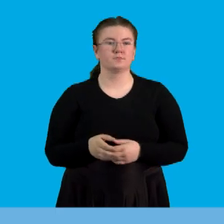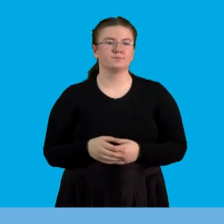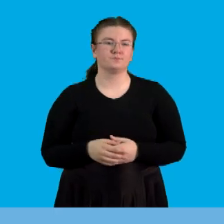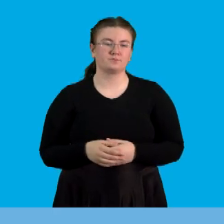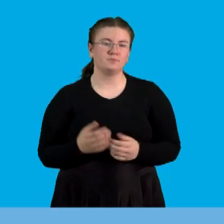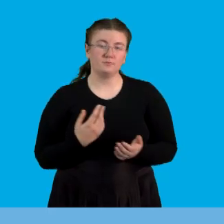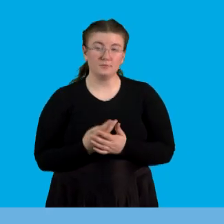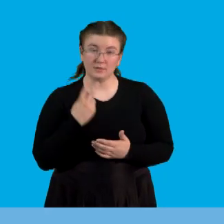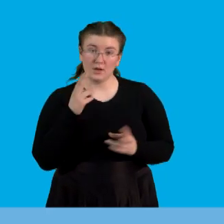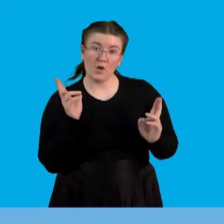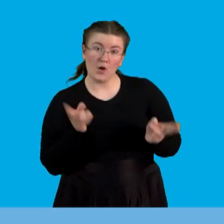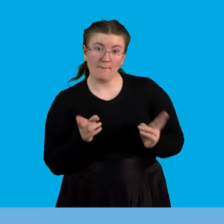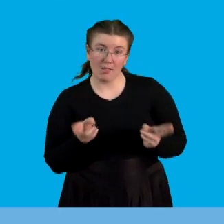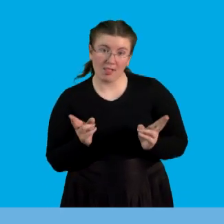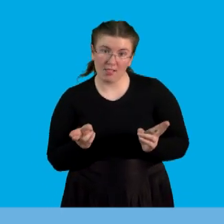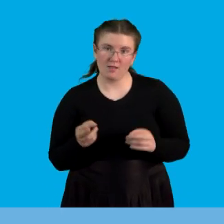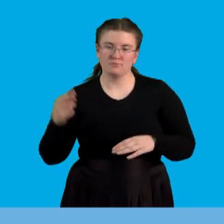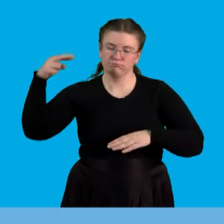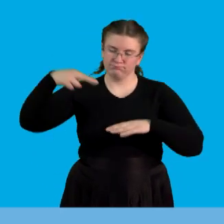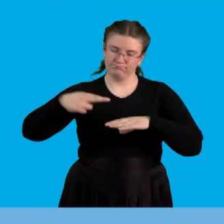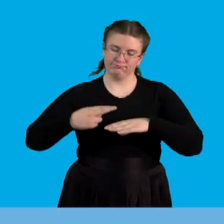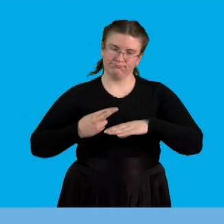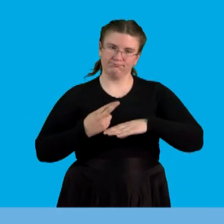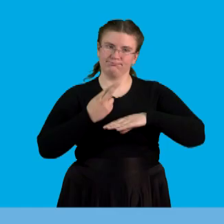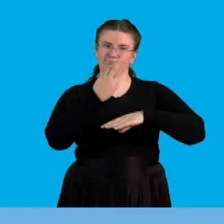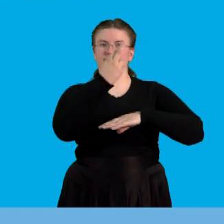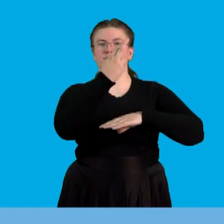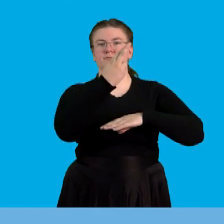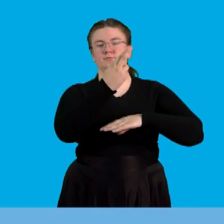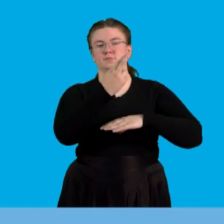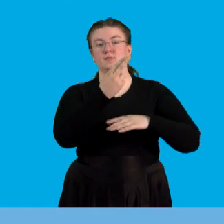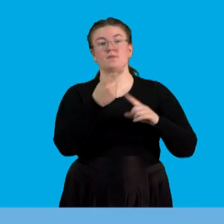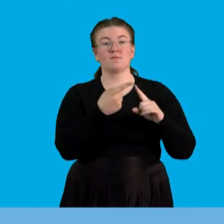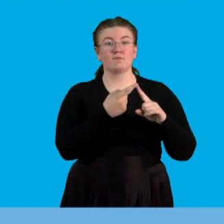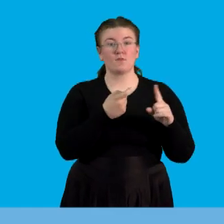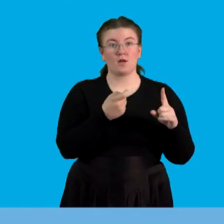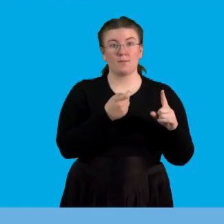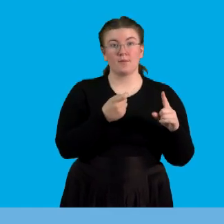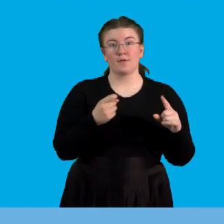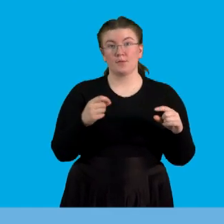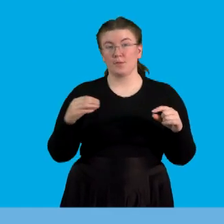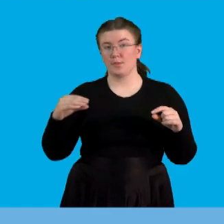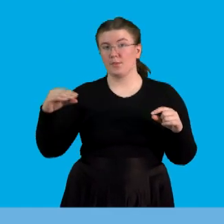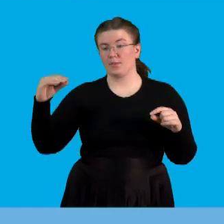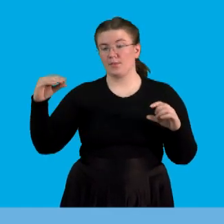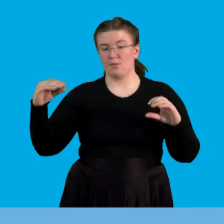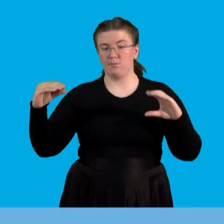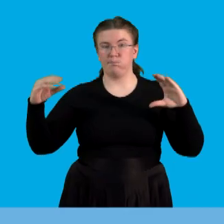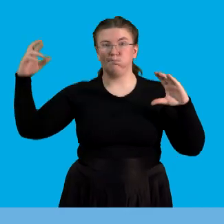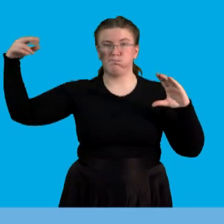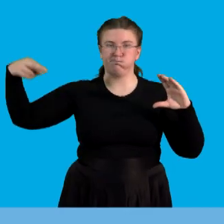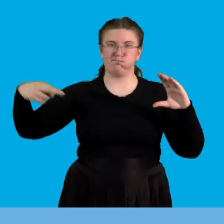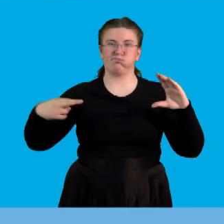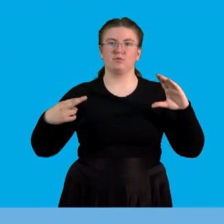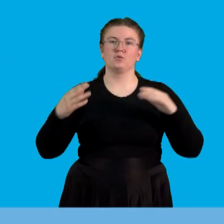you can see, this is your normal, and your light bent away from the normal. So from less to more towards the normal, from